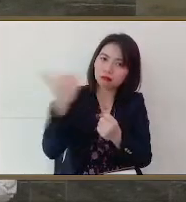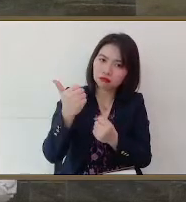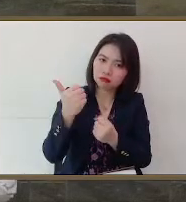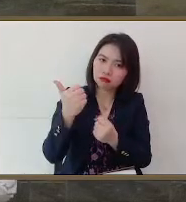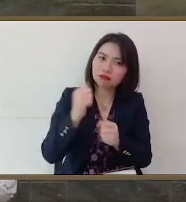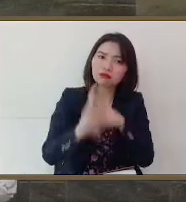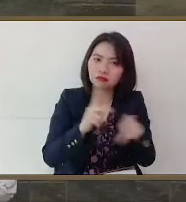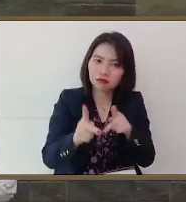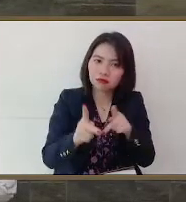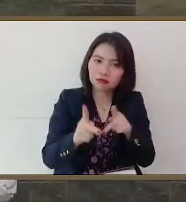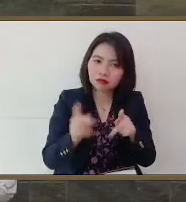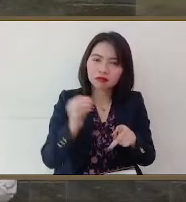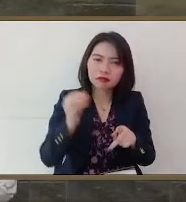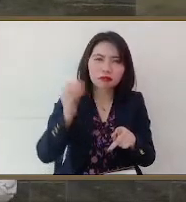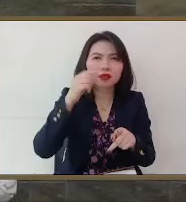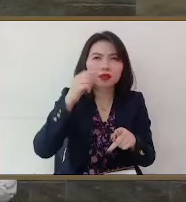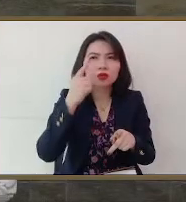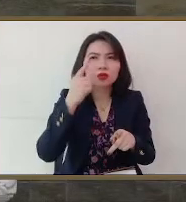loveth.